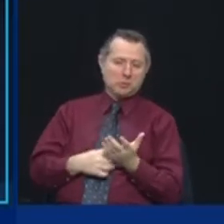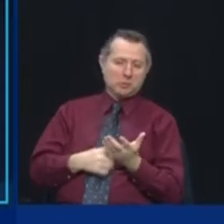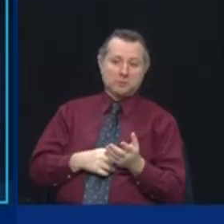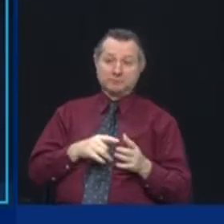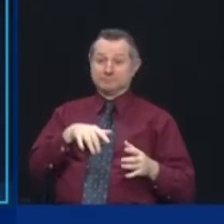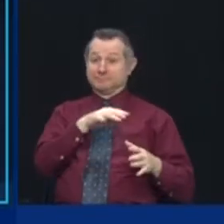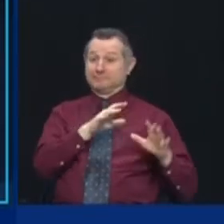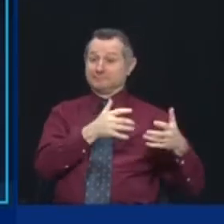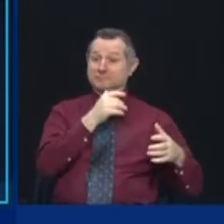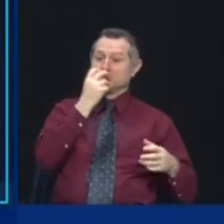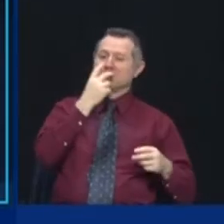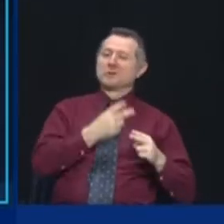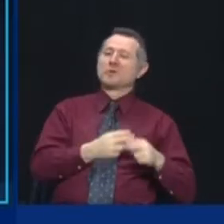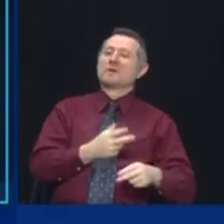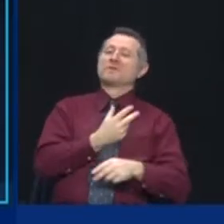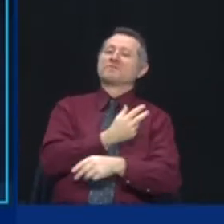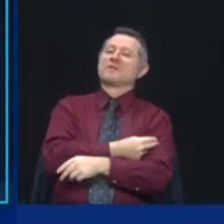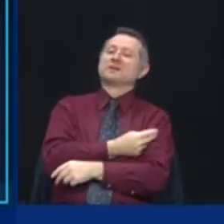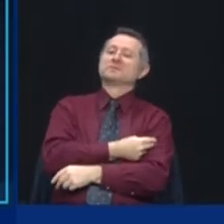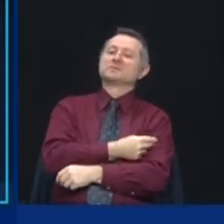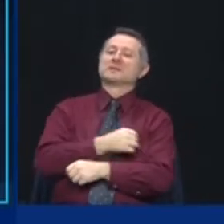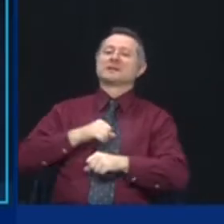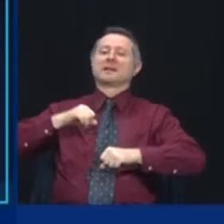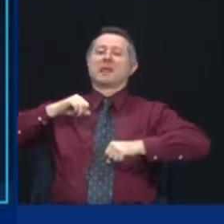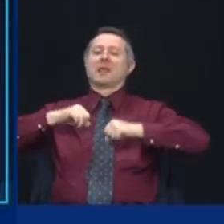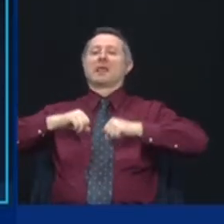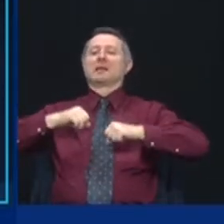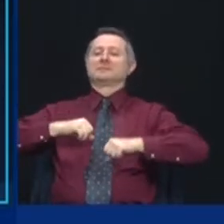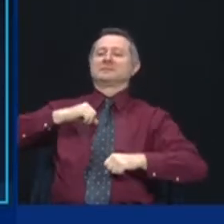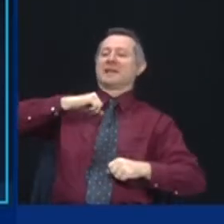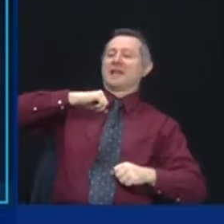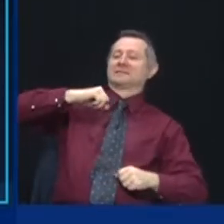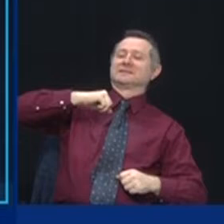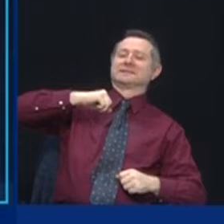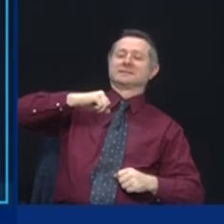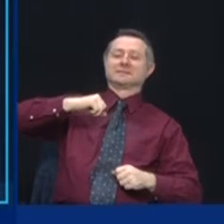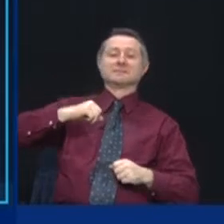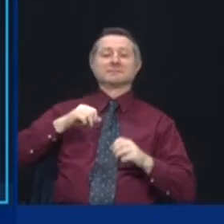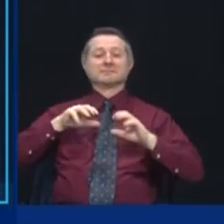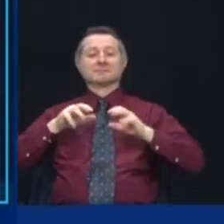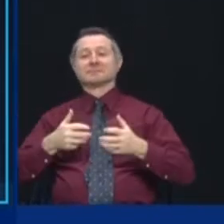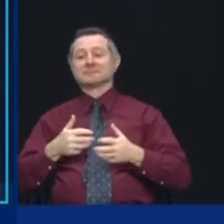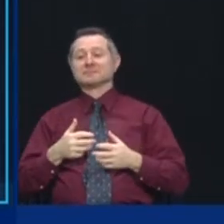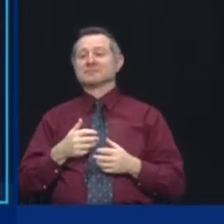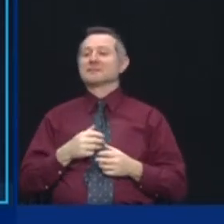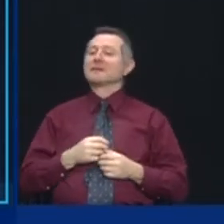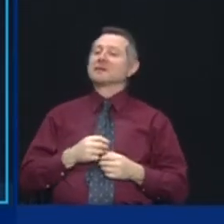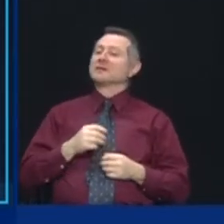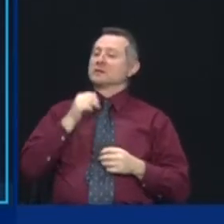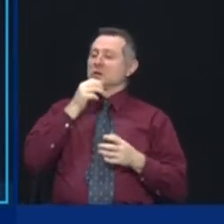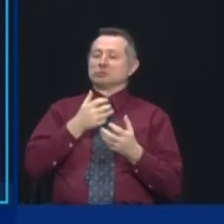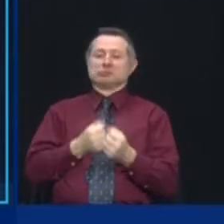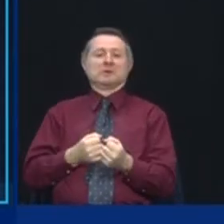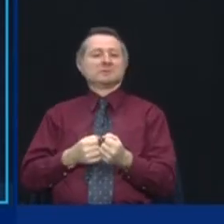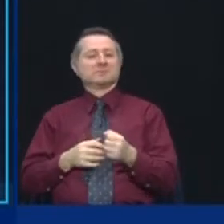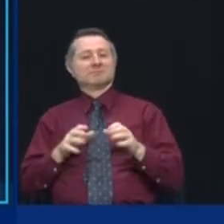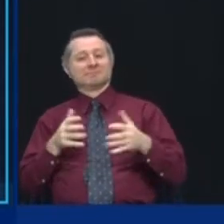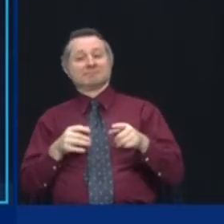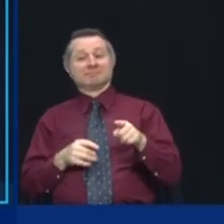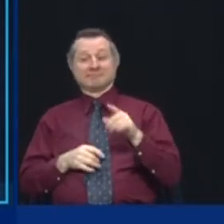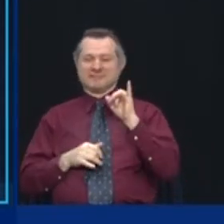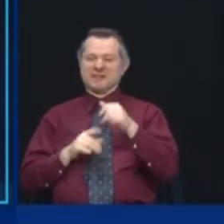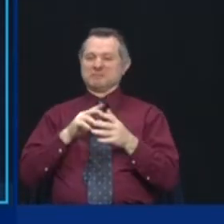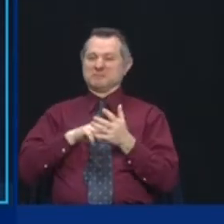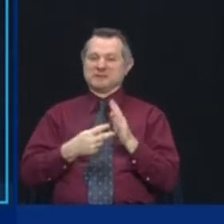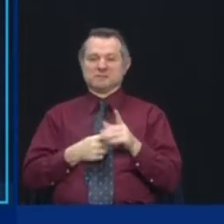Vaccine hesitancy. I don't like the word hesitancy. It's distrust. I don't trust the vaccine. I don't